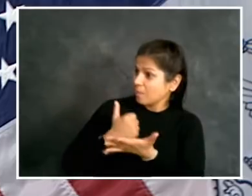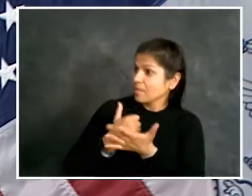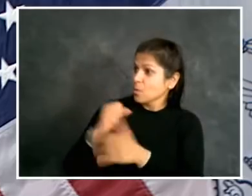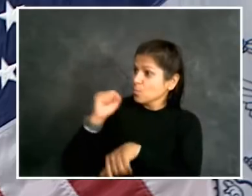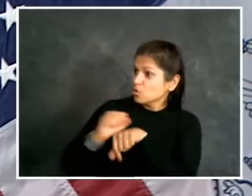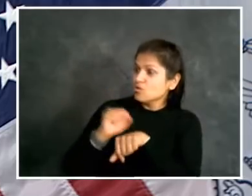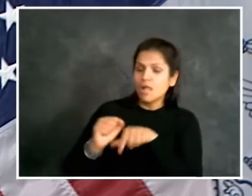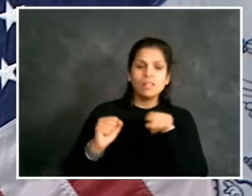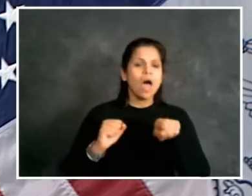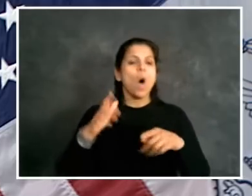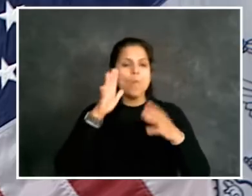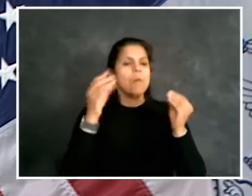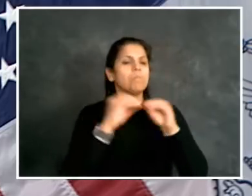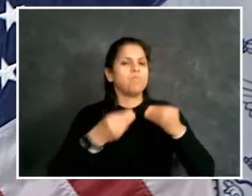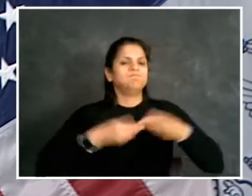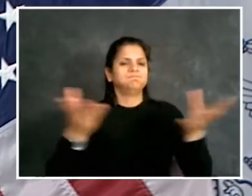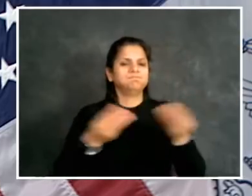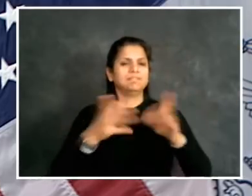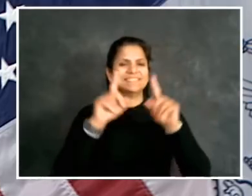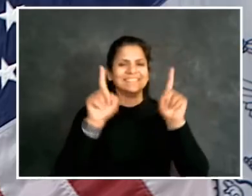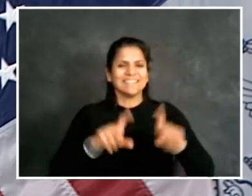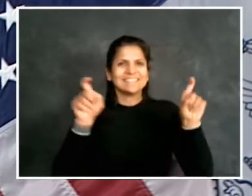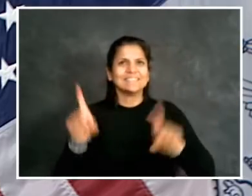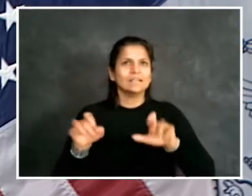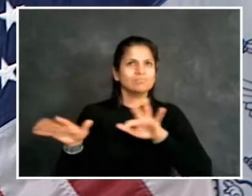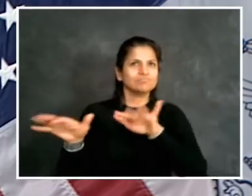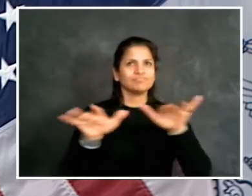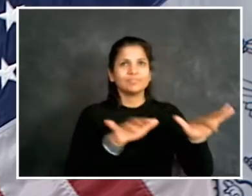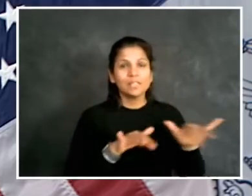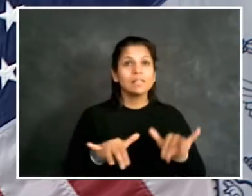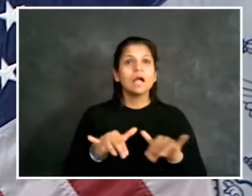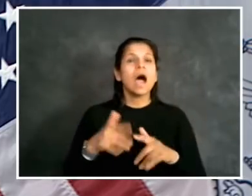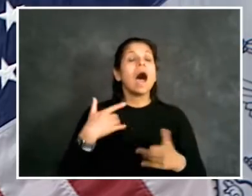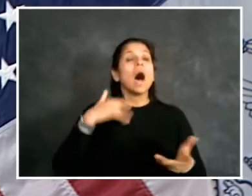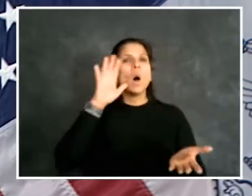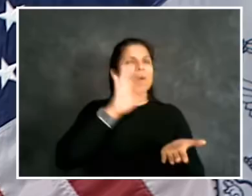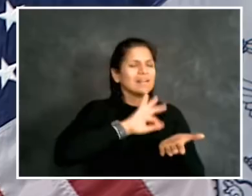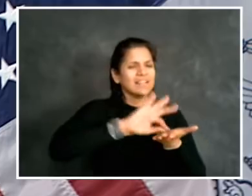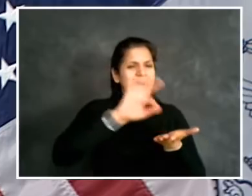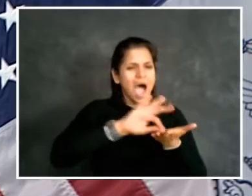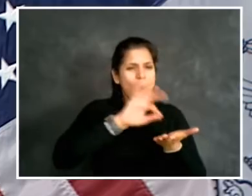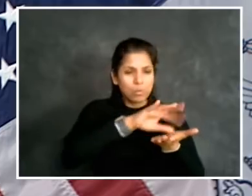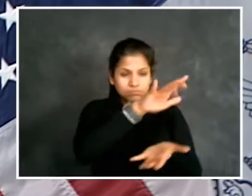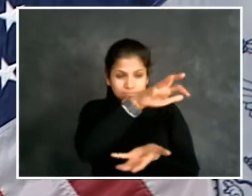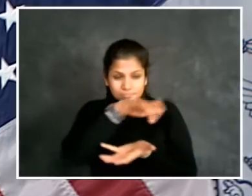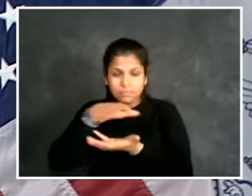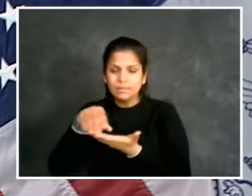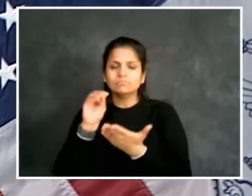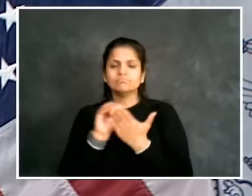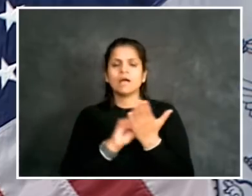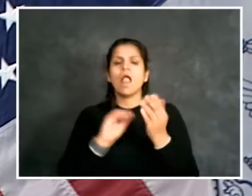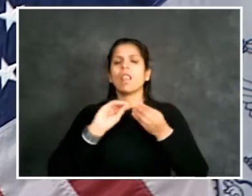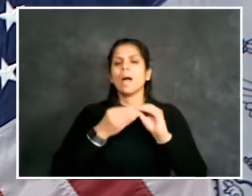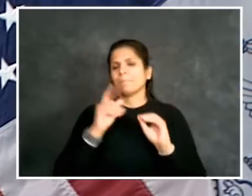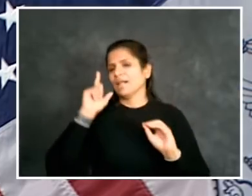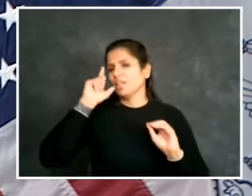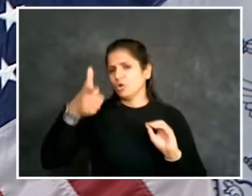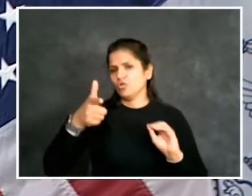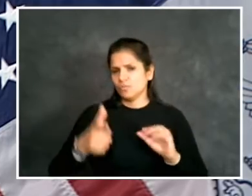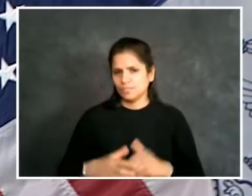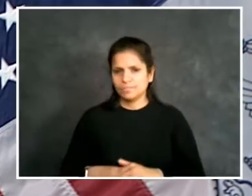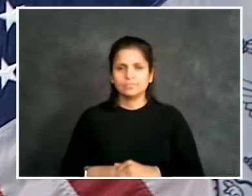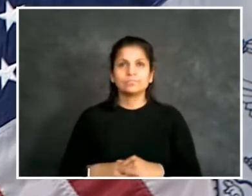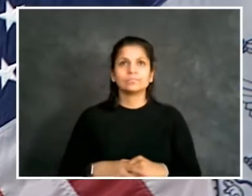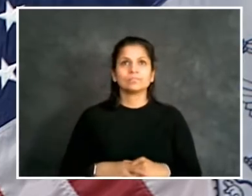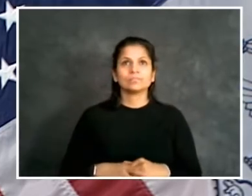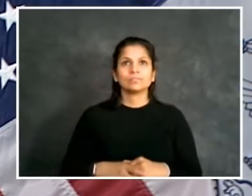next. Aaron. Hi, Mr. Mayor. About the masks and the social distancing